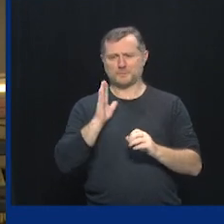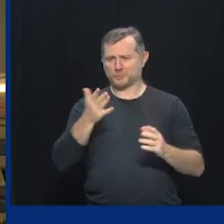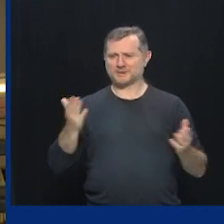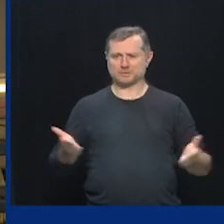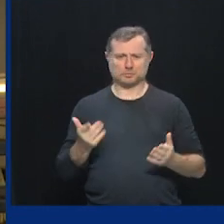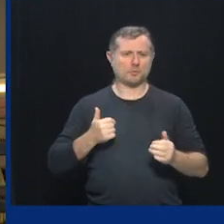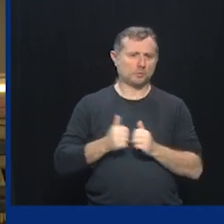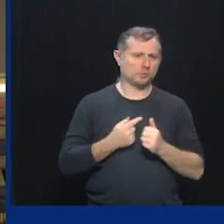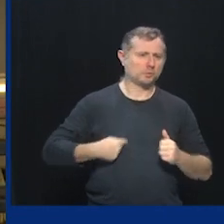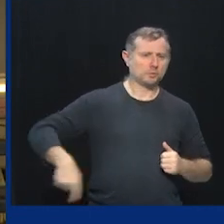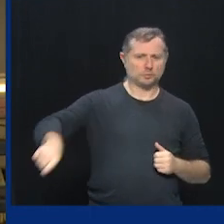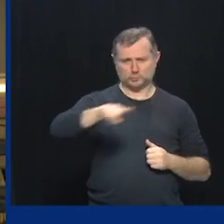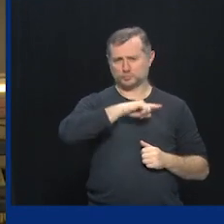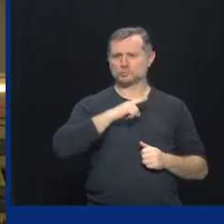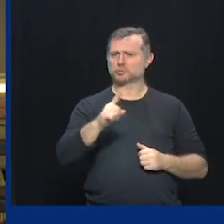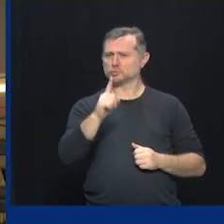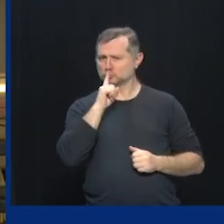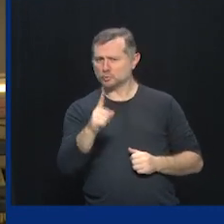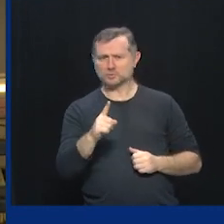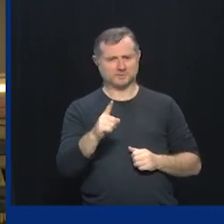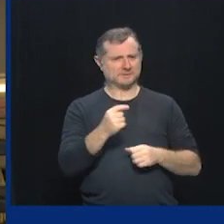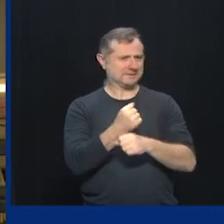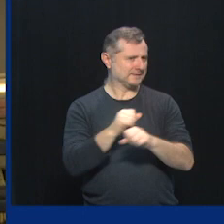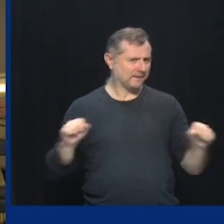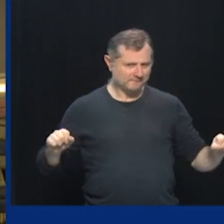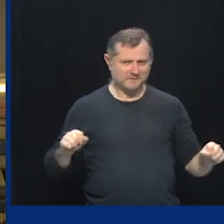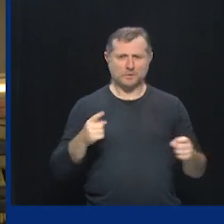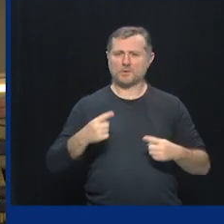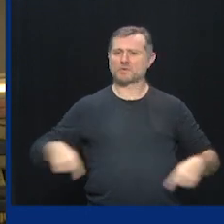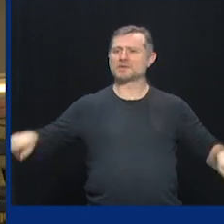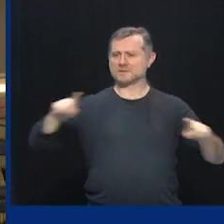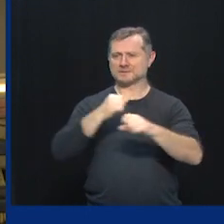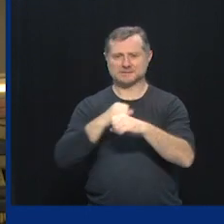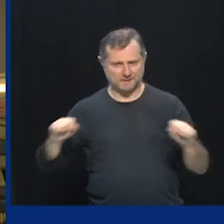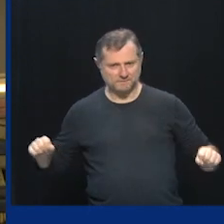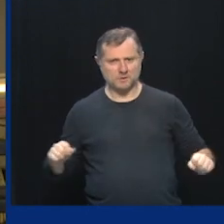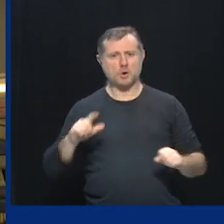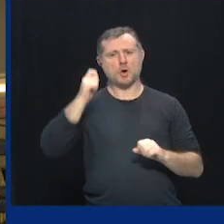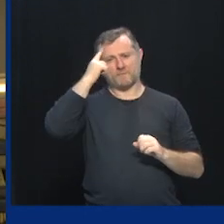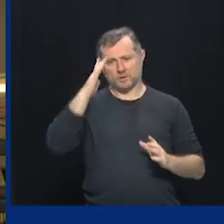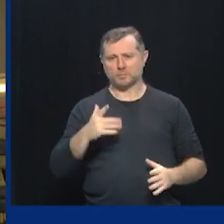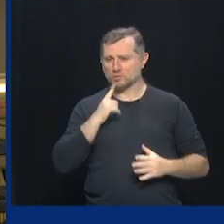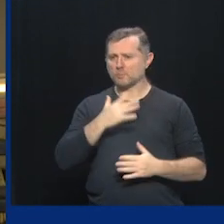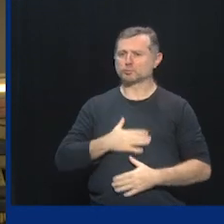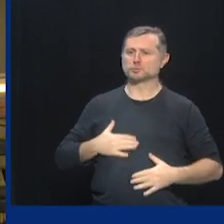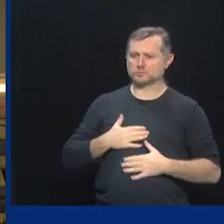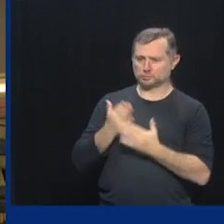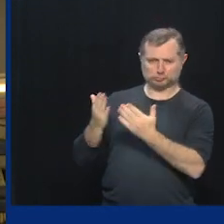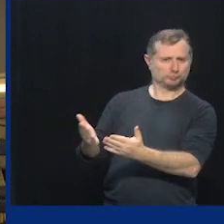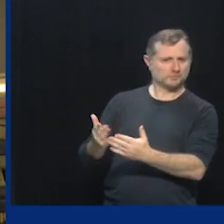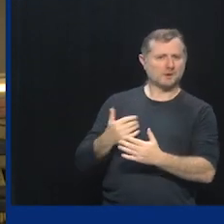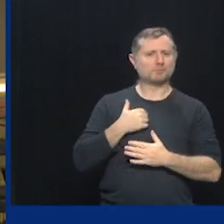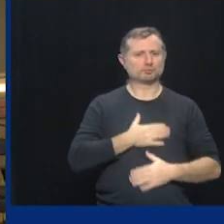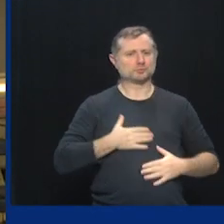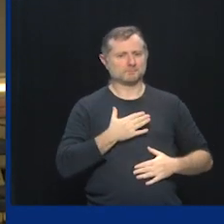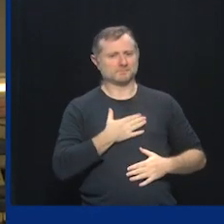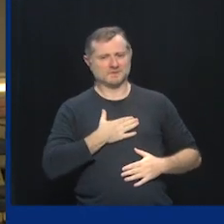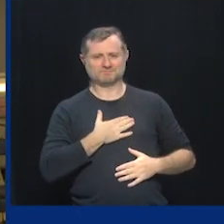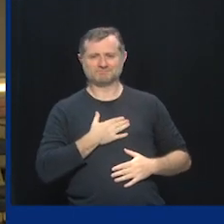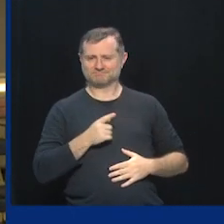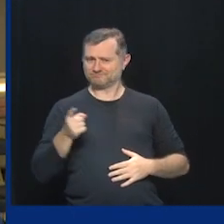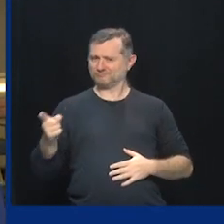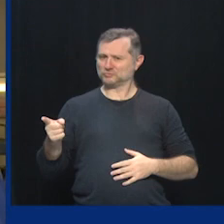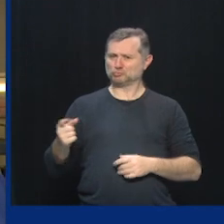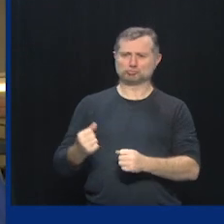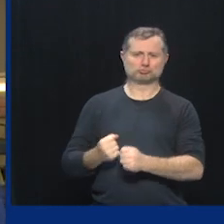safe so that you are safe. So Governor, thank you. We appreciate you, and you all should appreciate what's coming now is a strong leader in